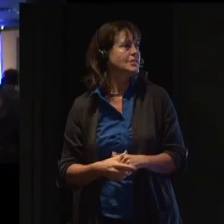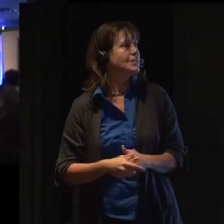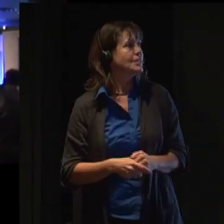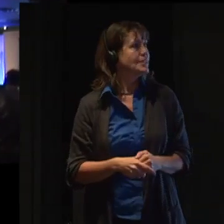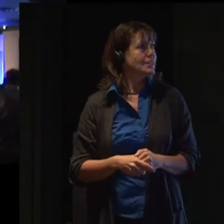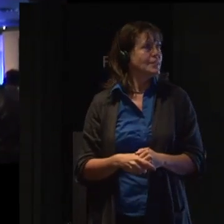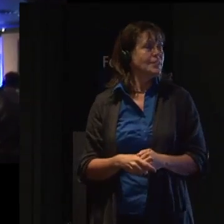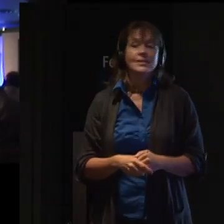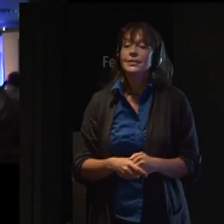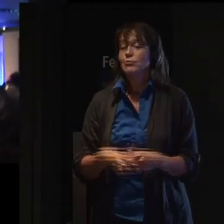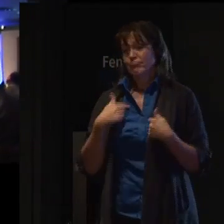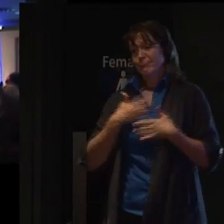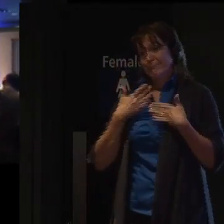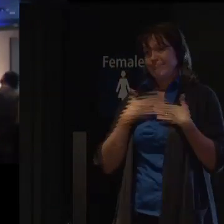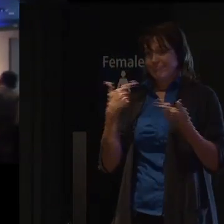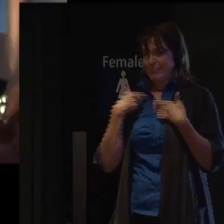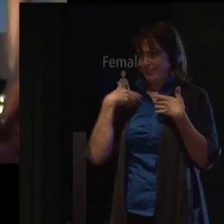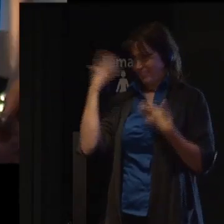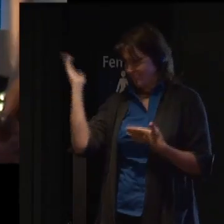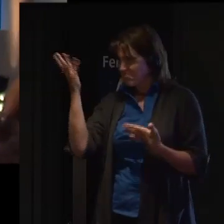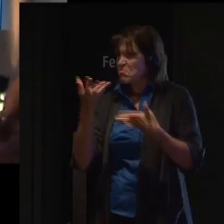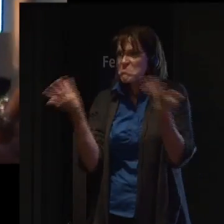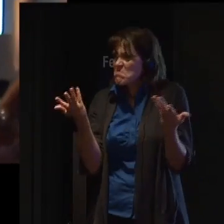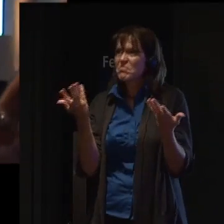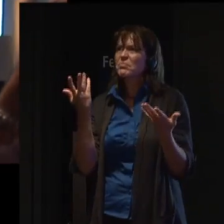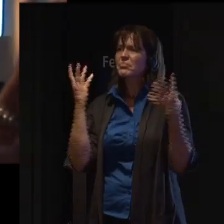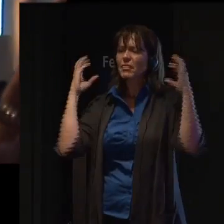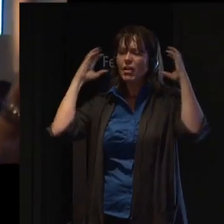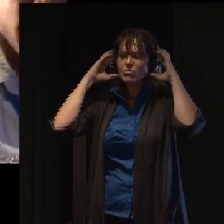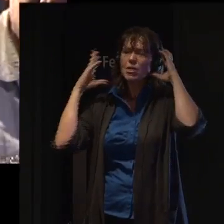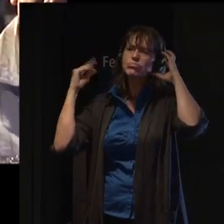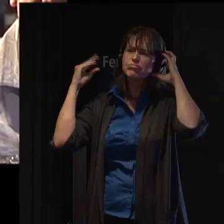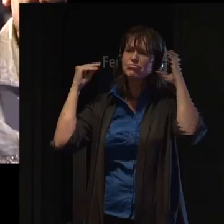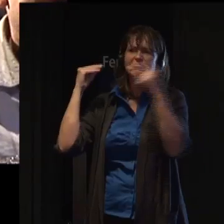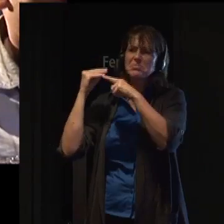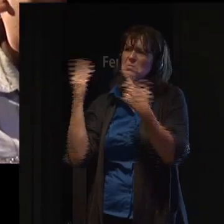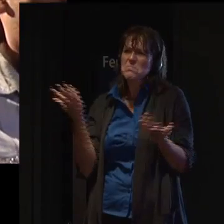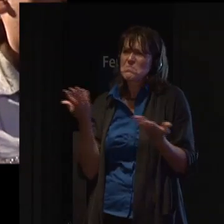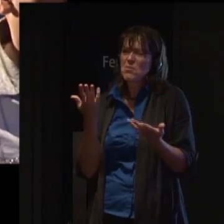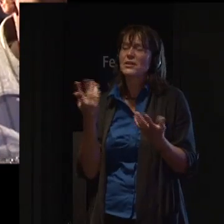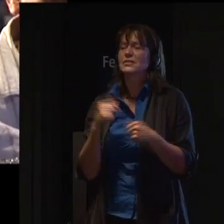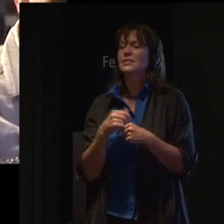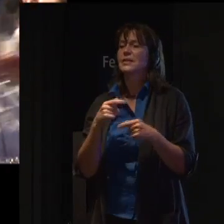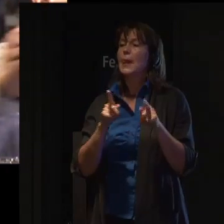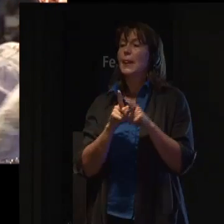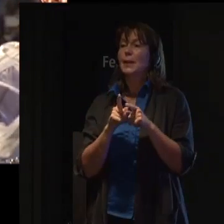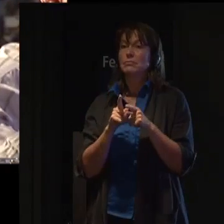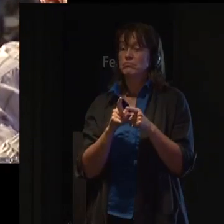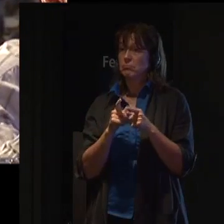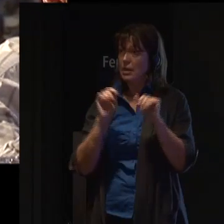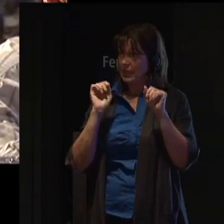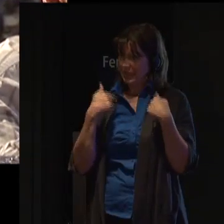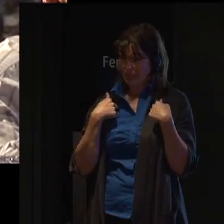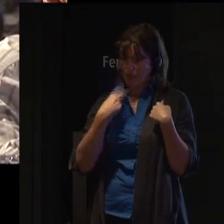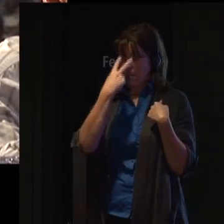Well, it's a pleasure for me to present you audio description, and we say, how can you watch